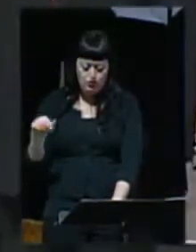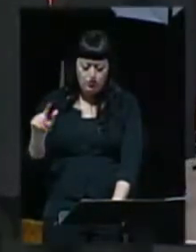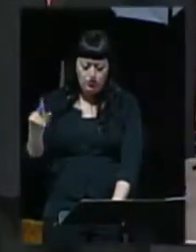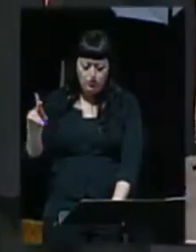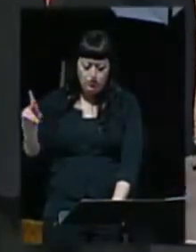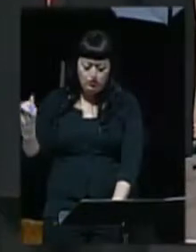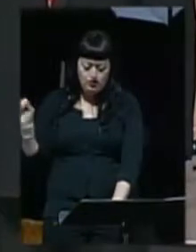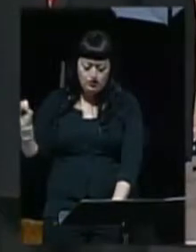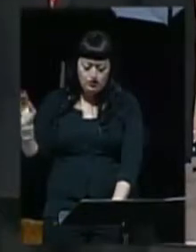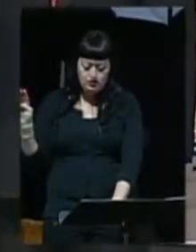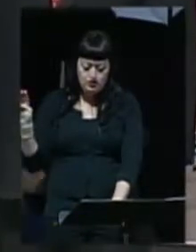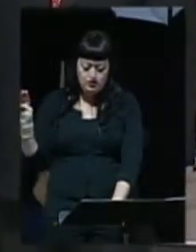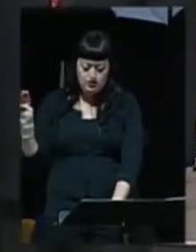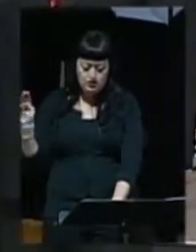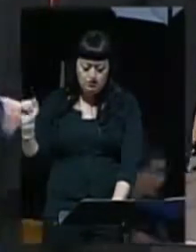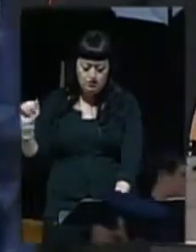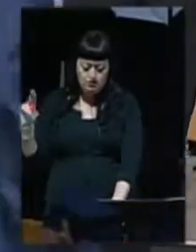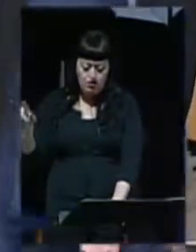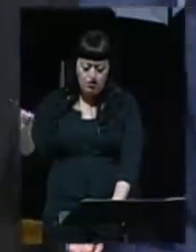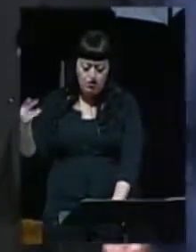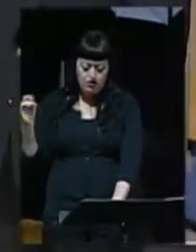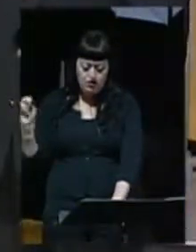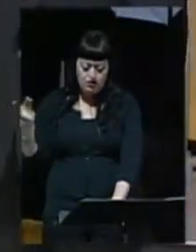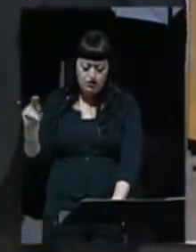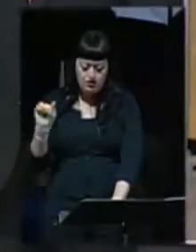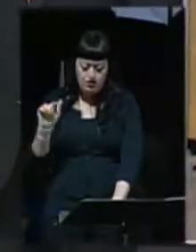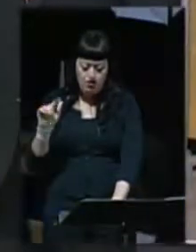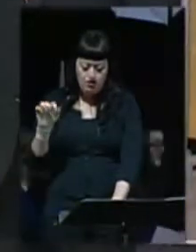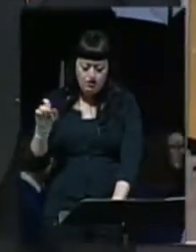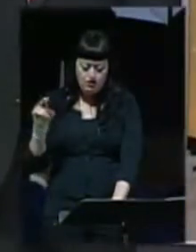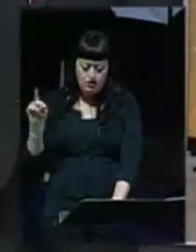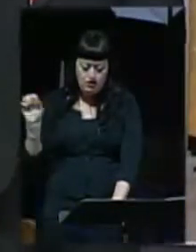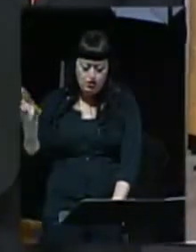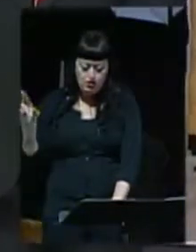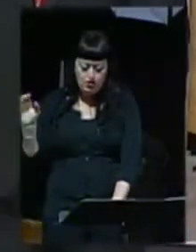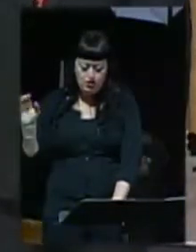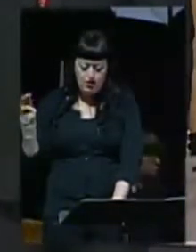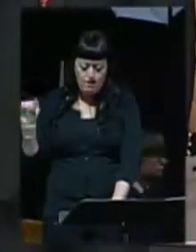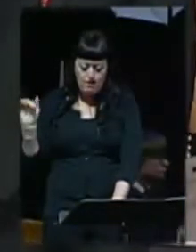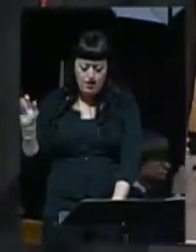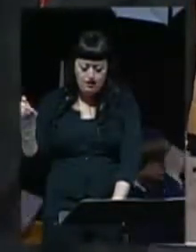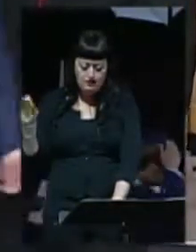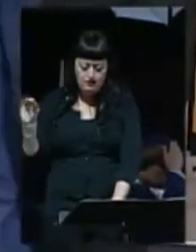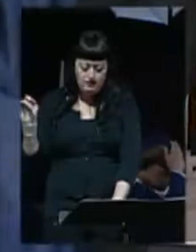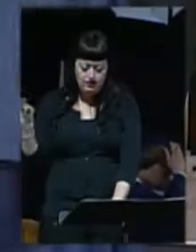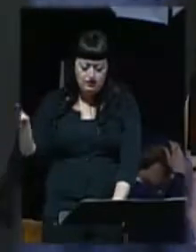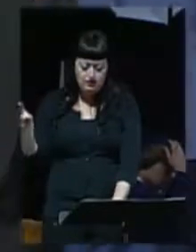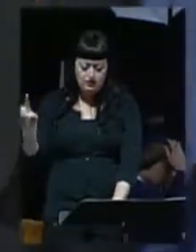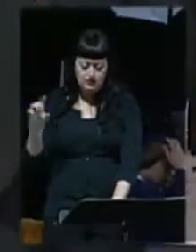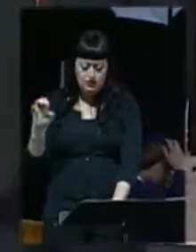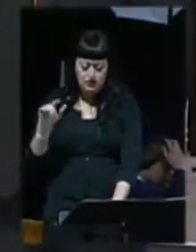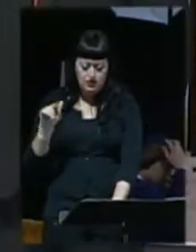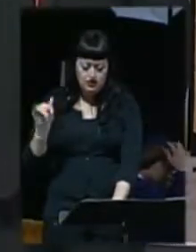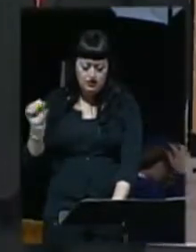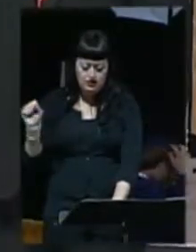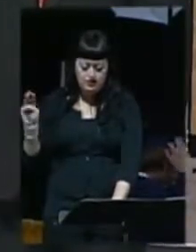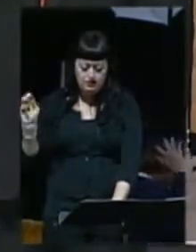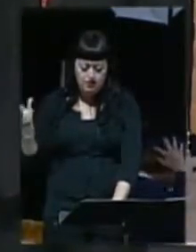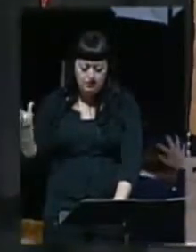Lucas Mann. Alexander Maxfield. Elias